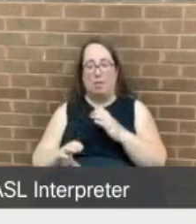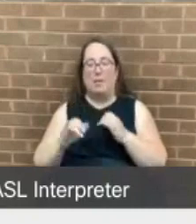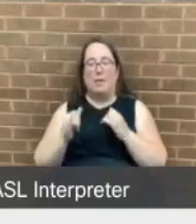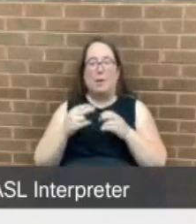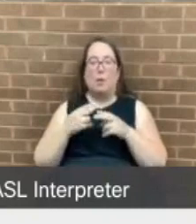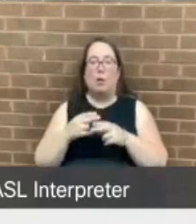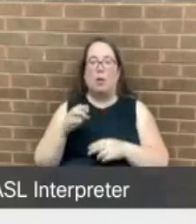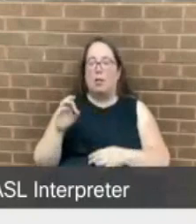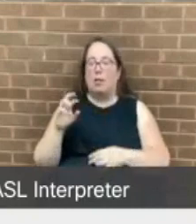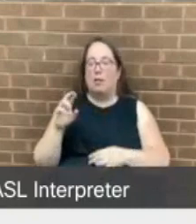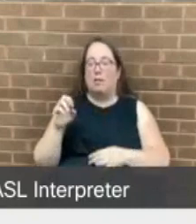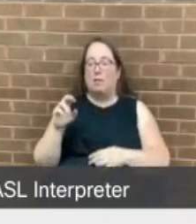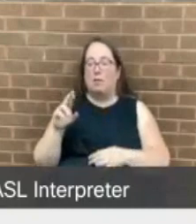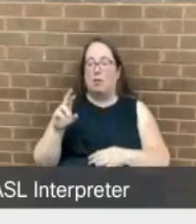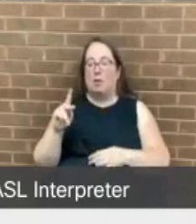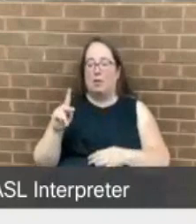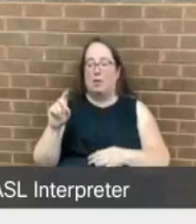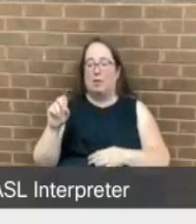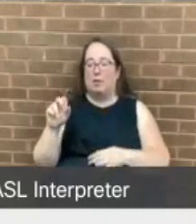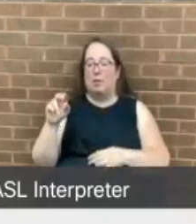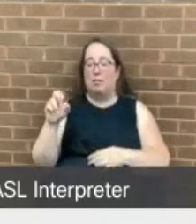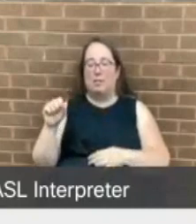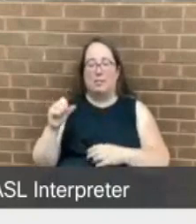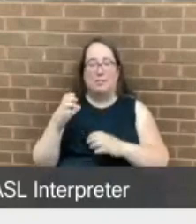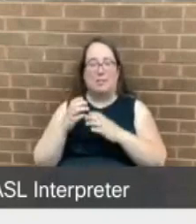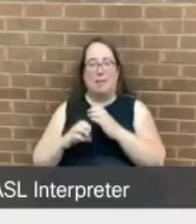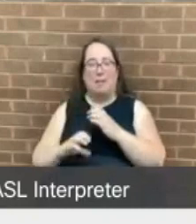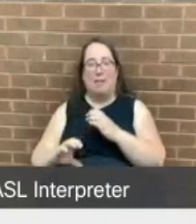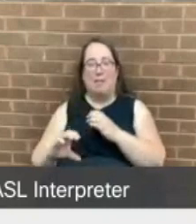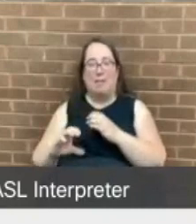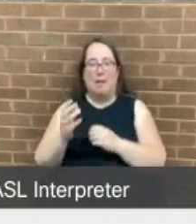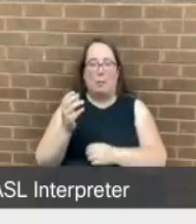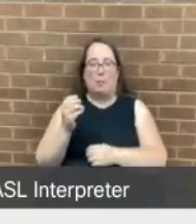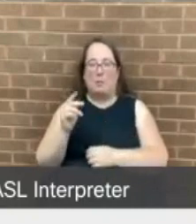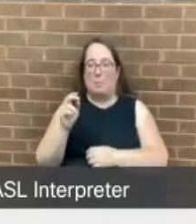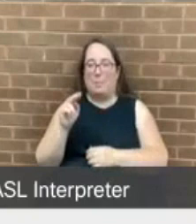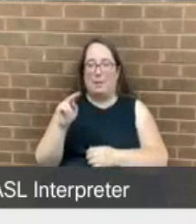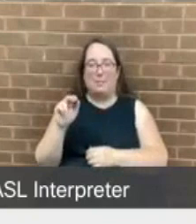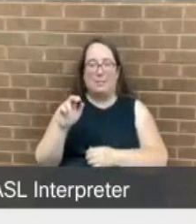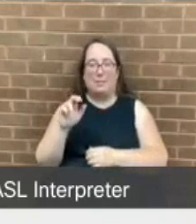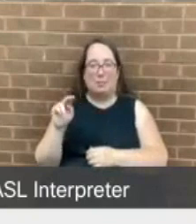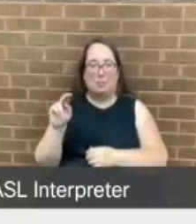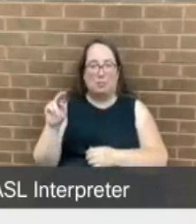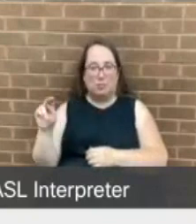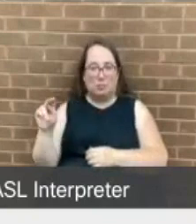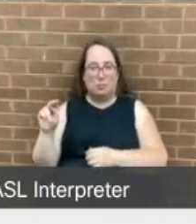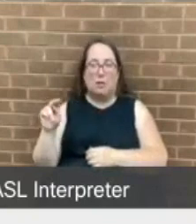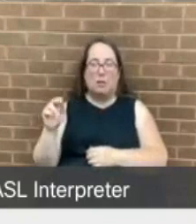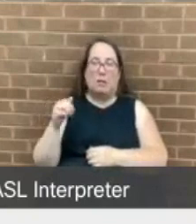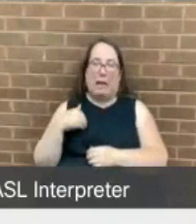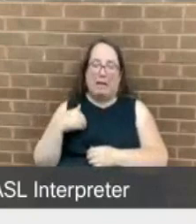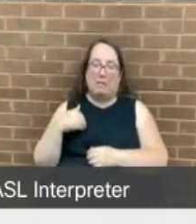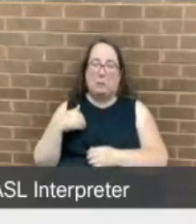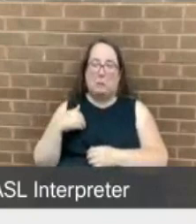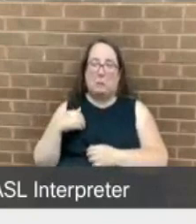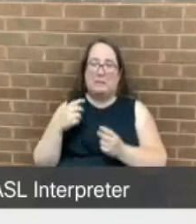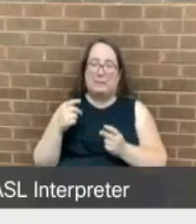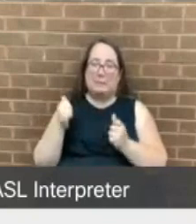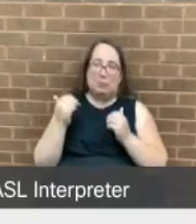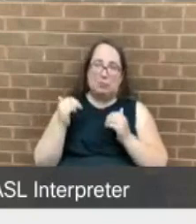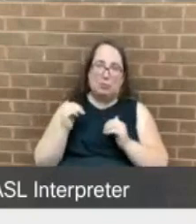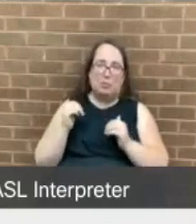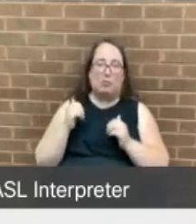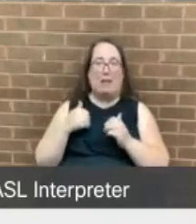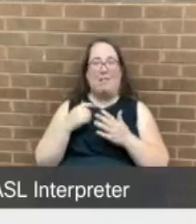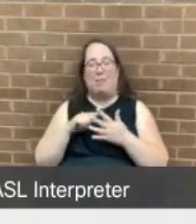Frederick Douglass Tunnel, is a rail tunnel just outside of Penn Station that we have significant delays and speed restrictions with. And once we're